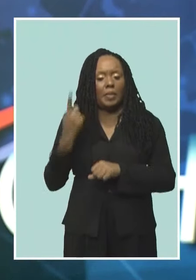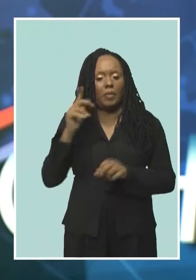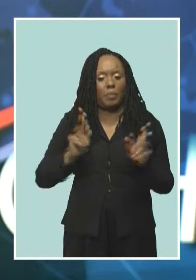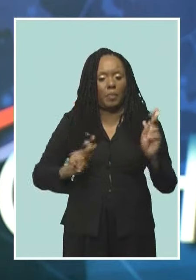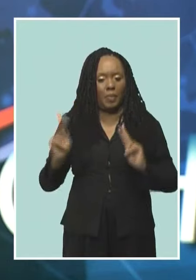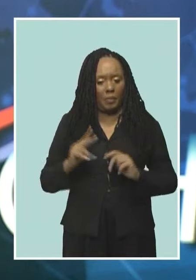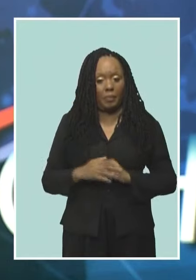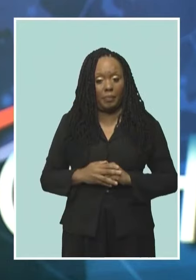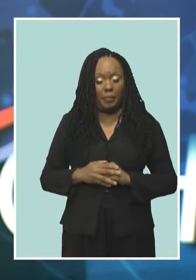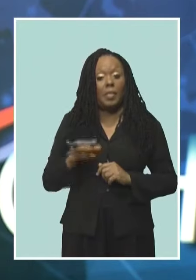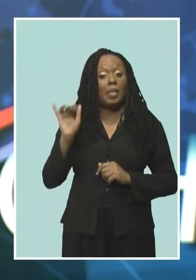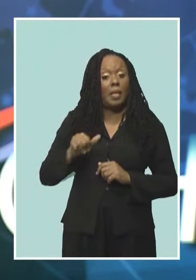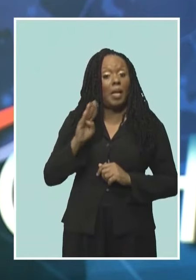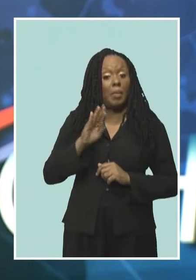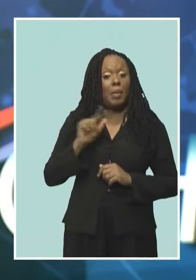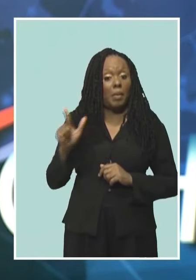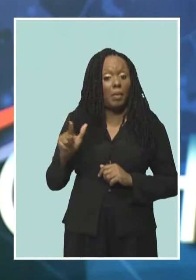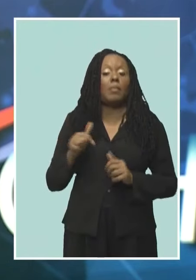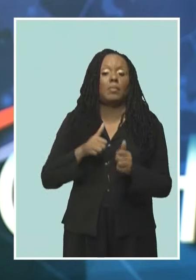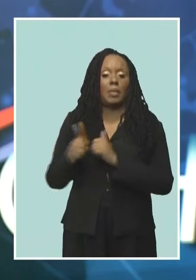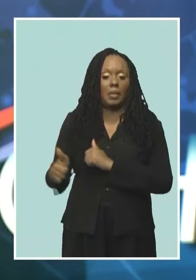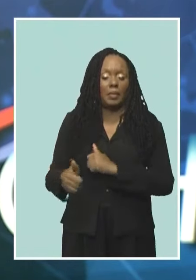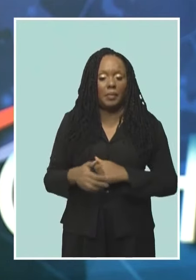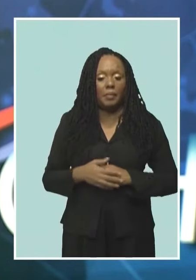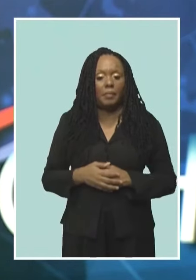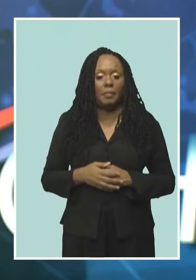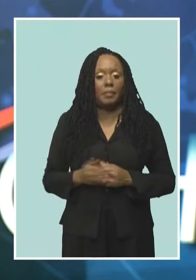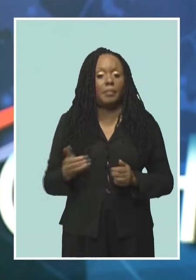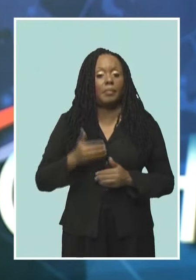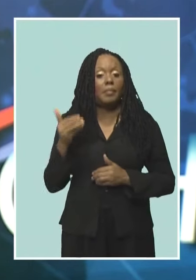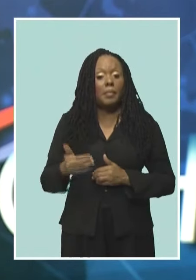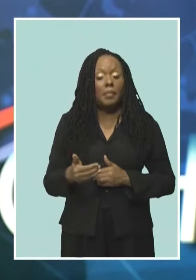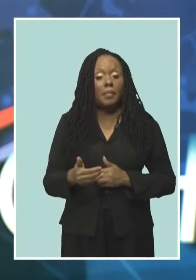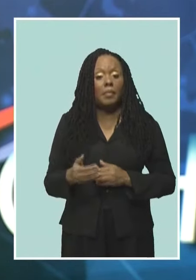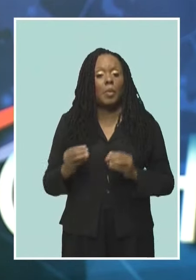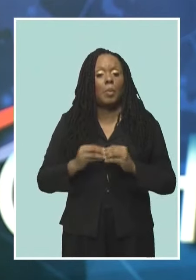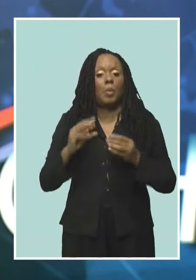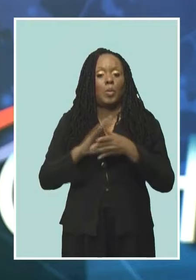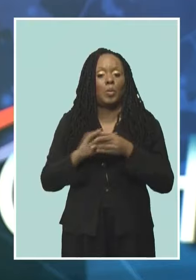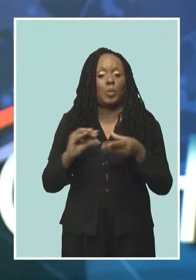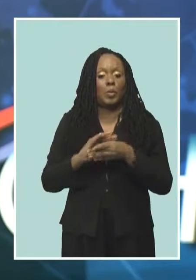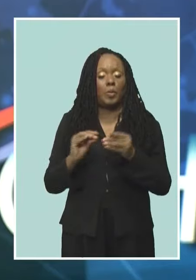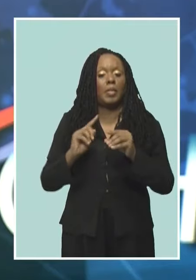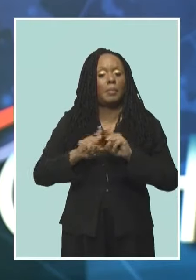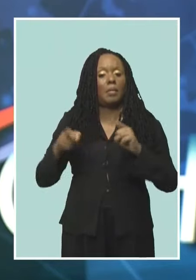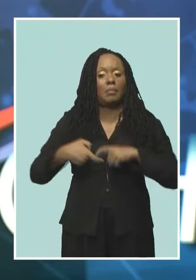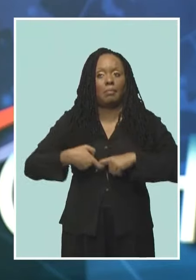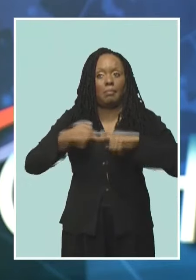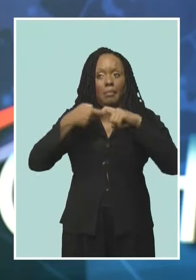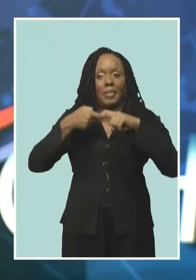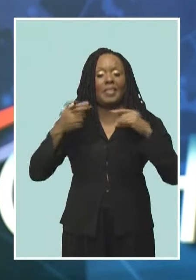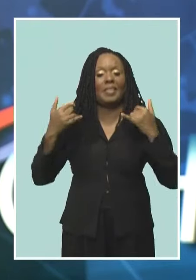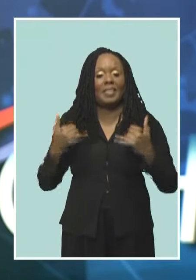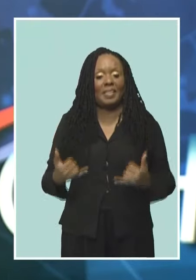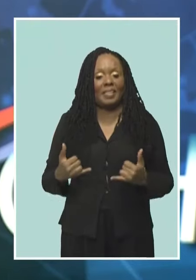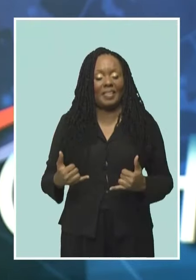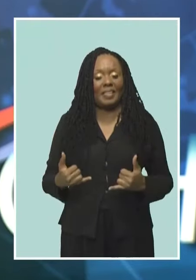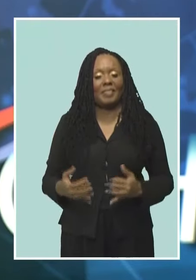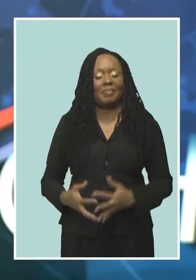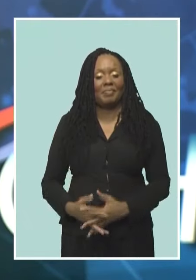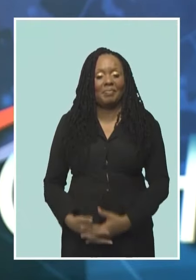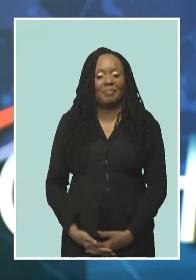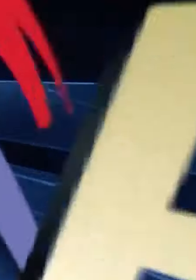Notary's Public Bill 2024 was passed. Well, a big weekend coming up for the island's juniors. That story and more